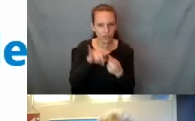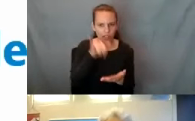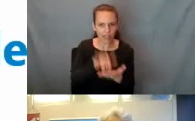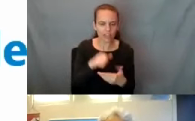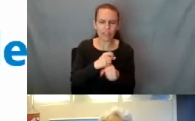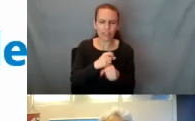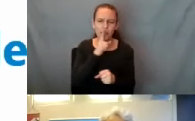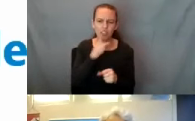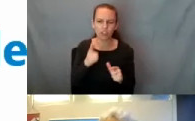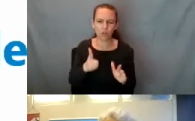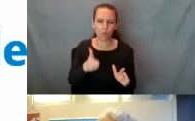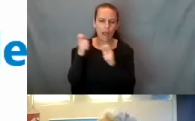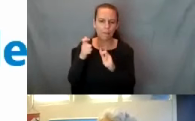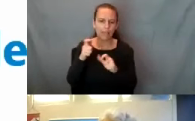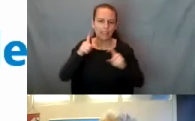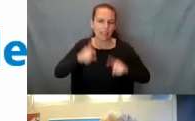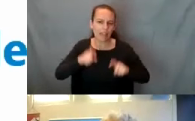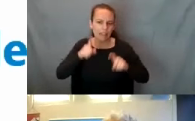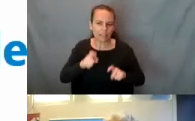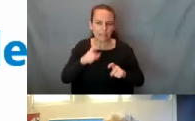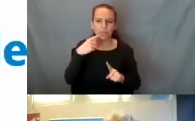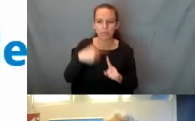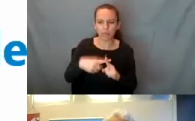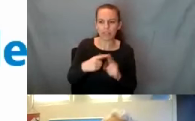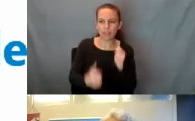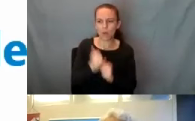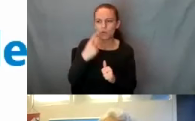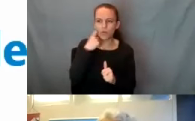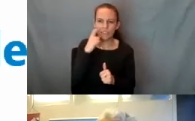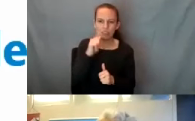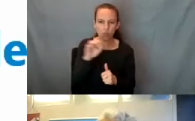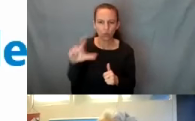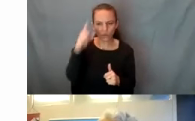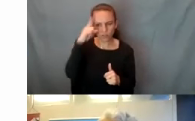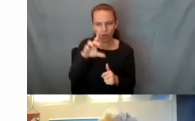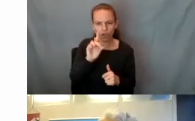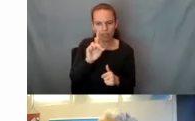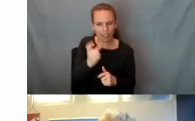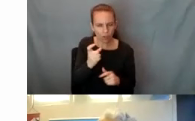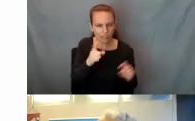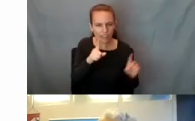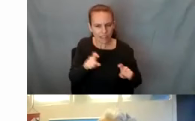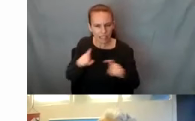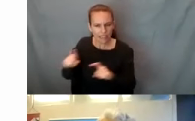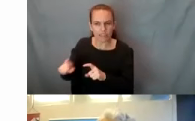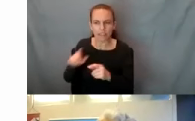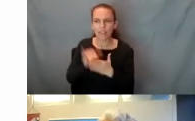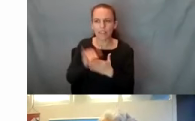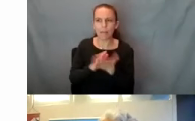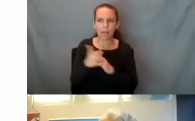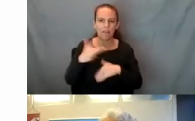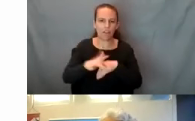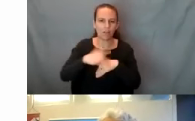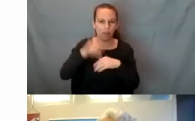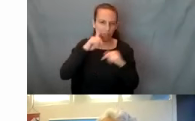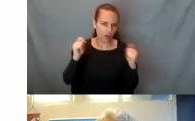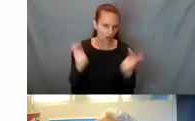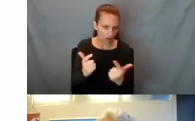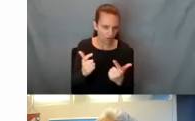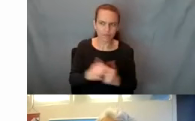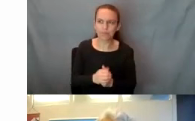diagnostics become available. So these agencies are working together to ensure that these things happen. The